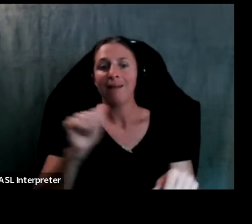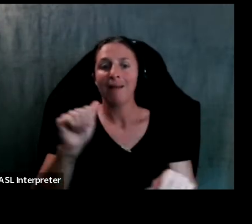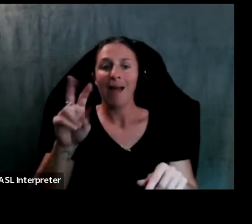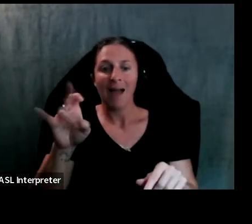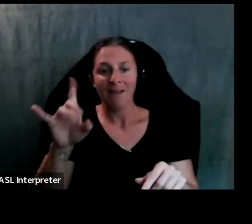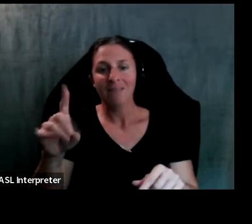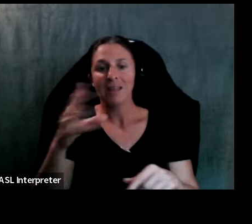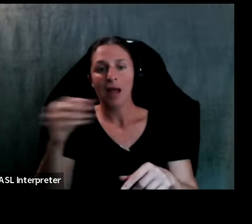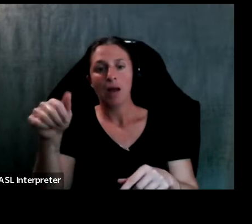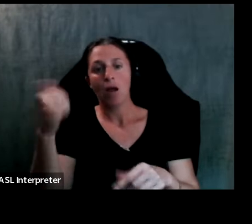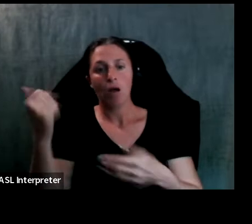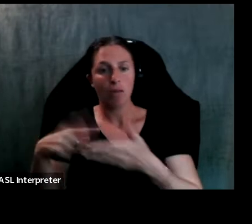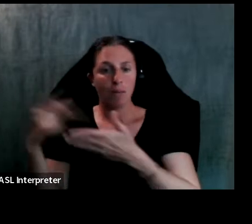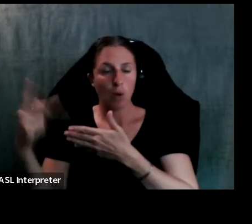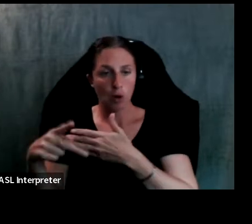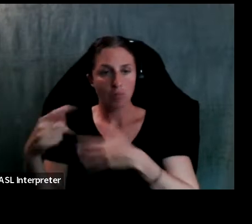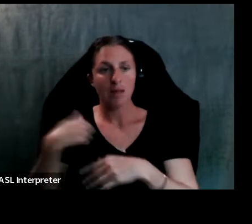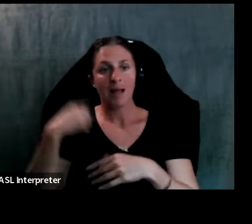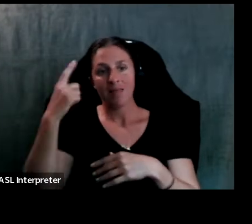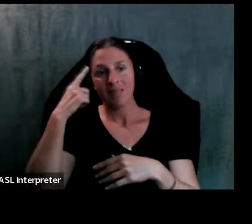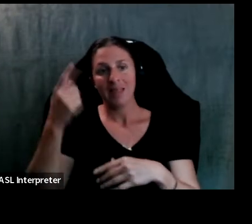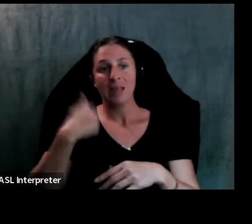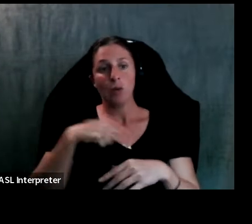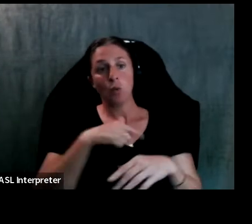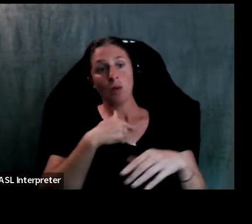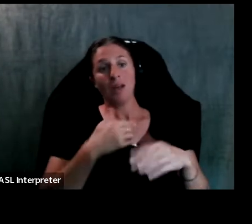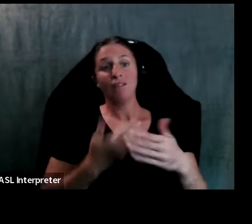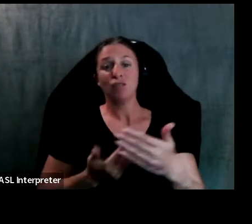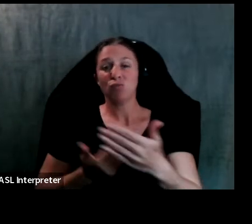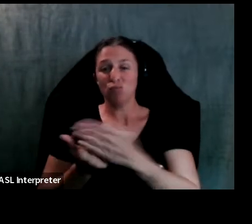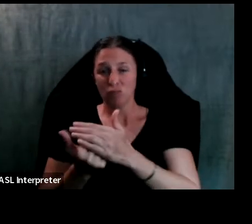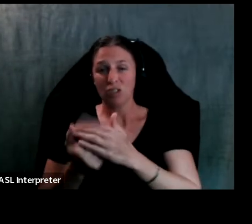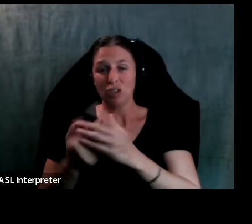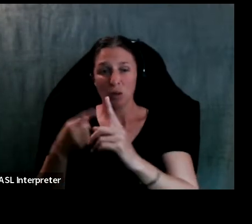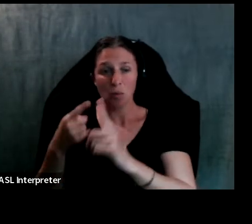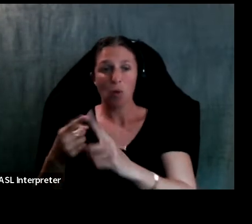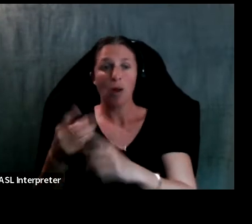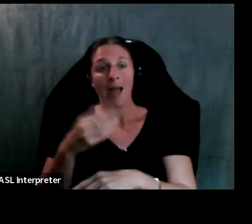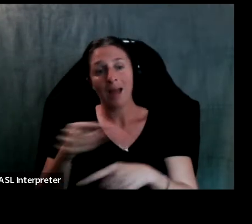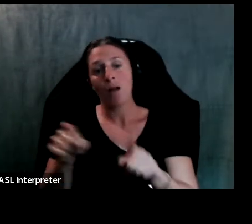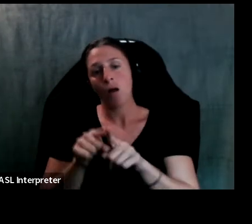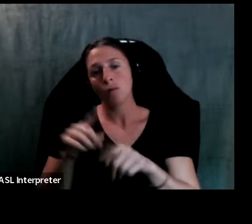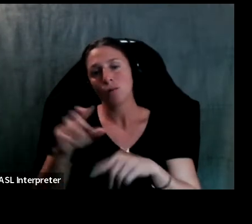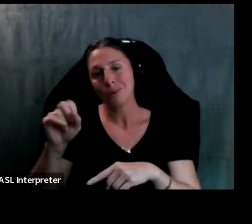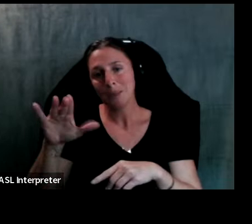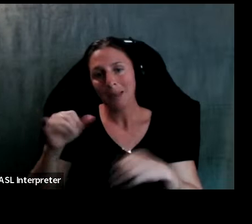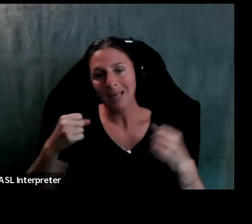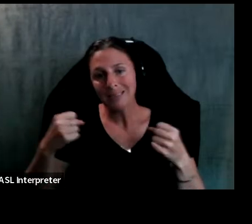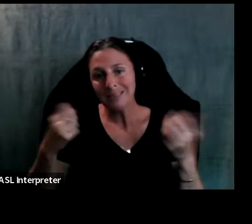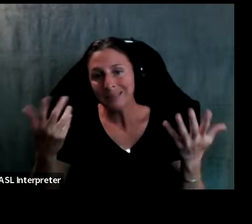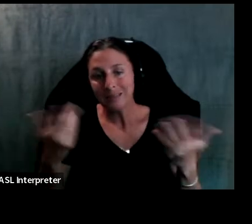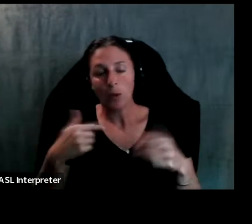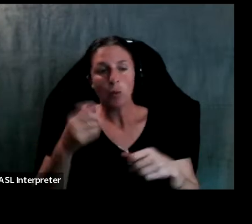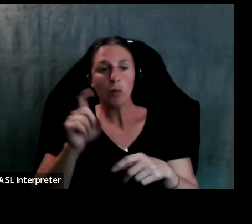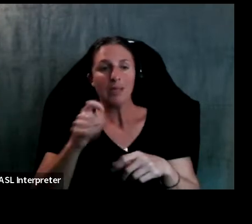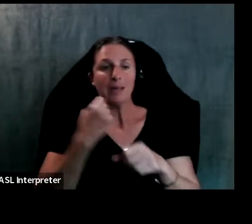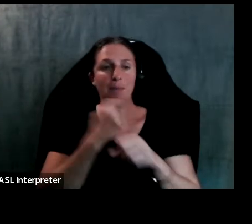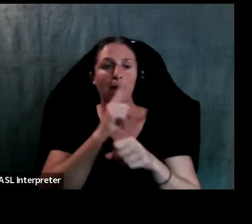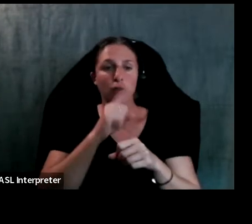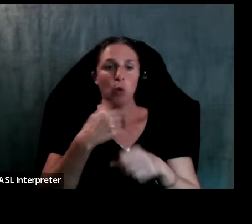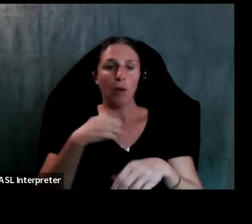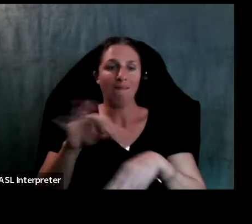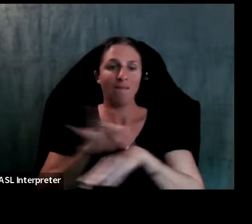other programs. So I think we have reached a point where, and then also space. So we need to make sure we have